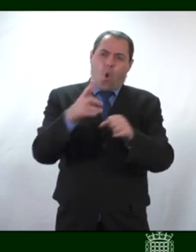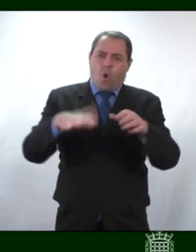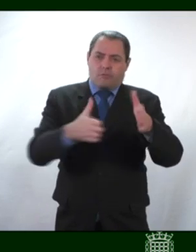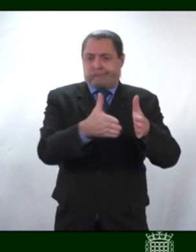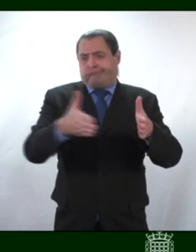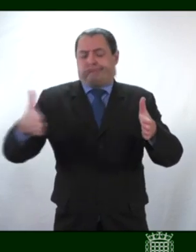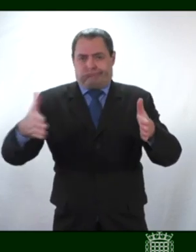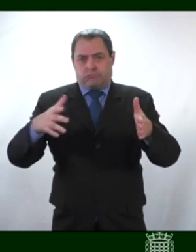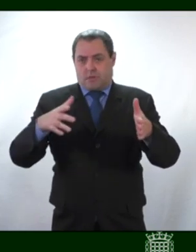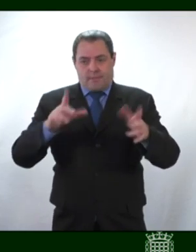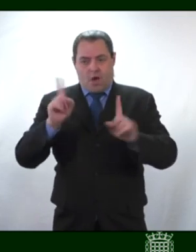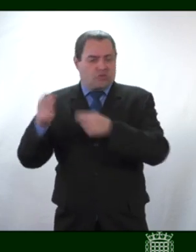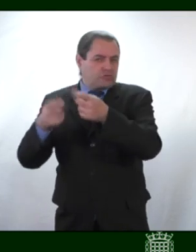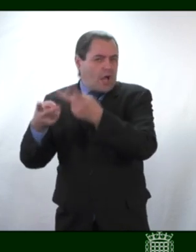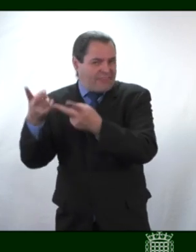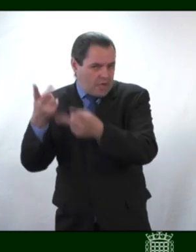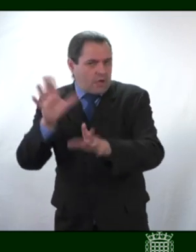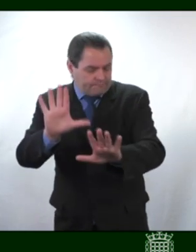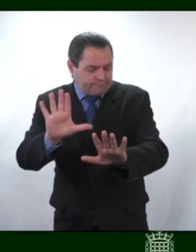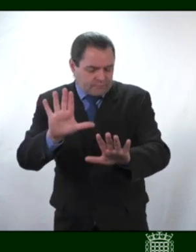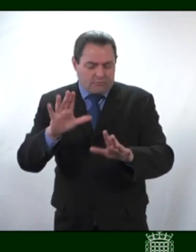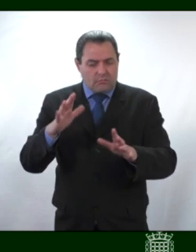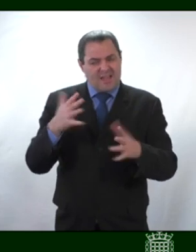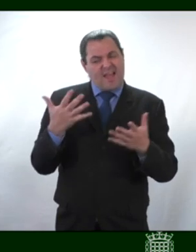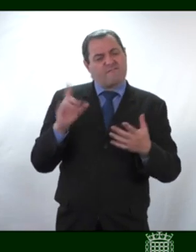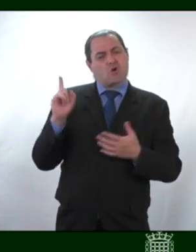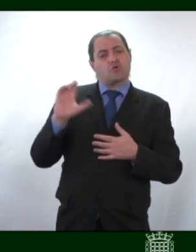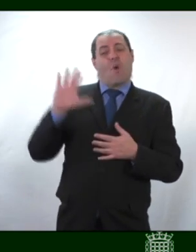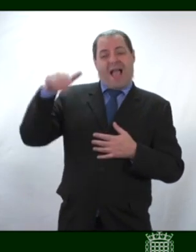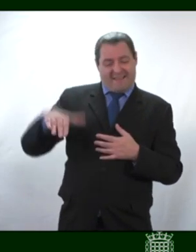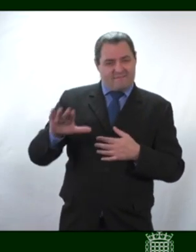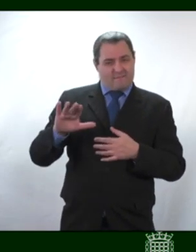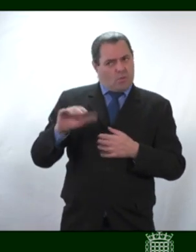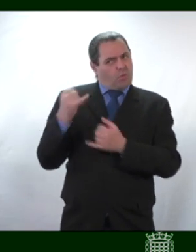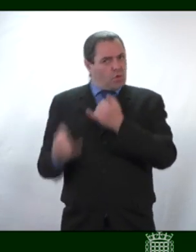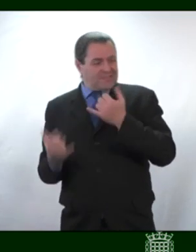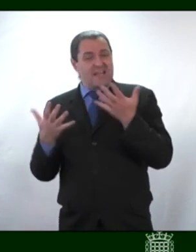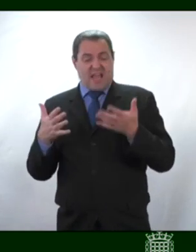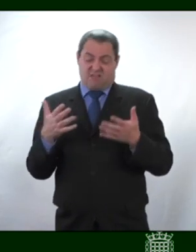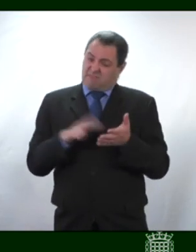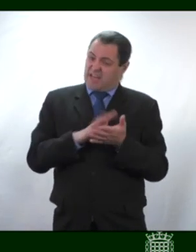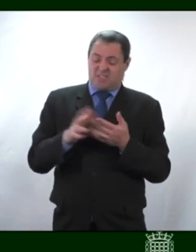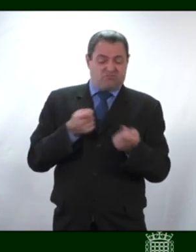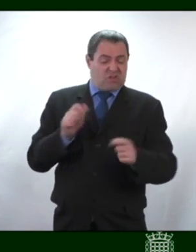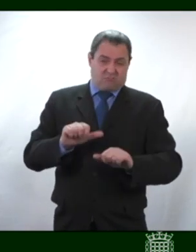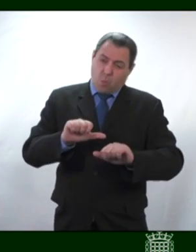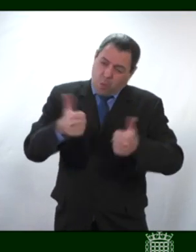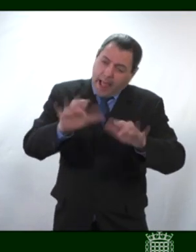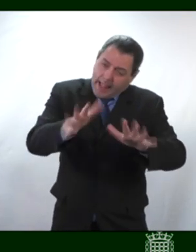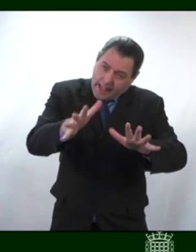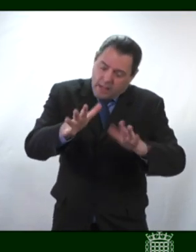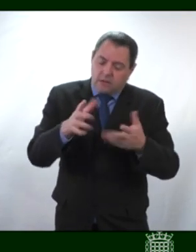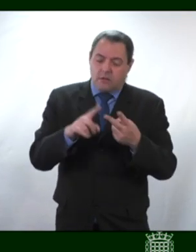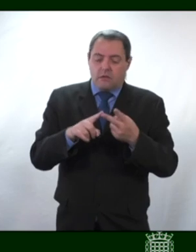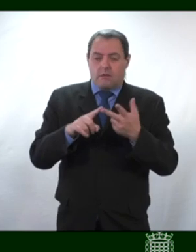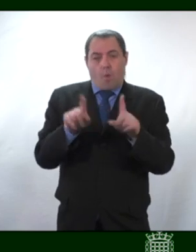much, much better than it was in the first wave, and the NHS is very much open, and also the impact of measures on other